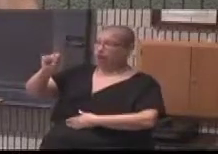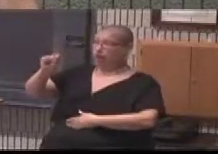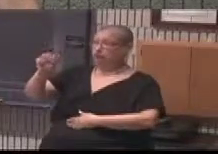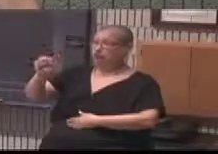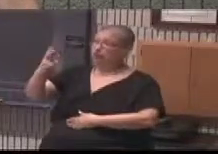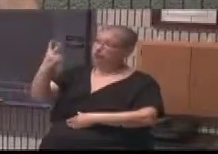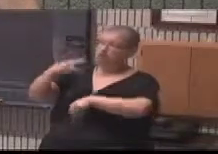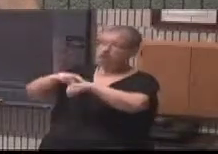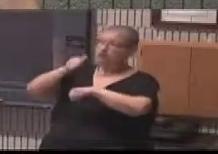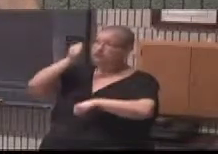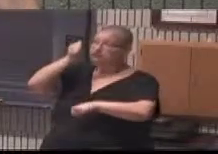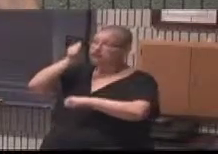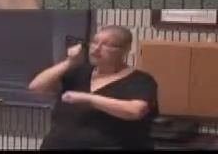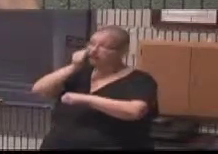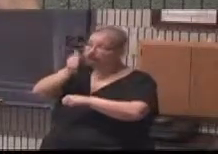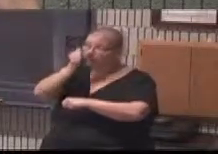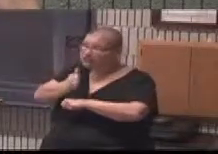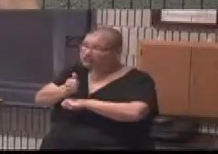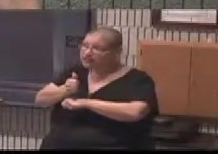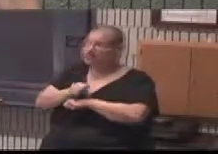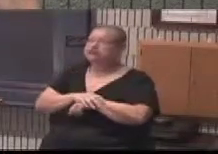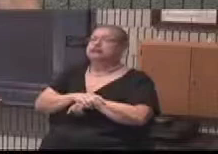is a complete